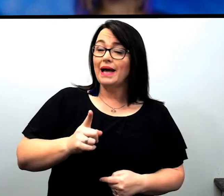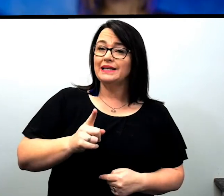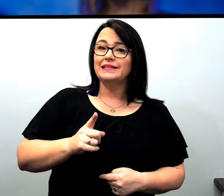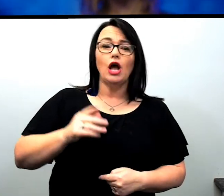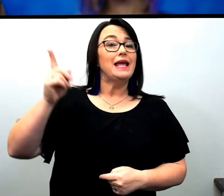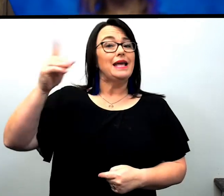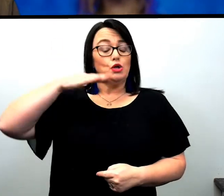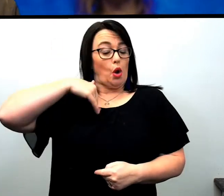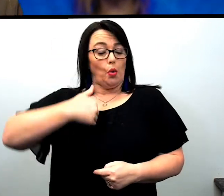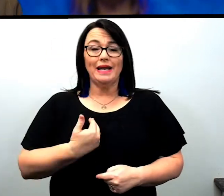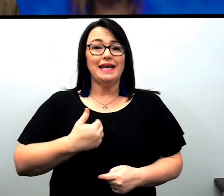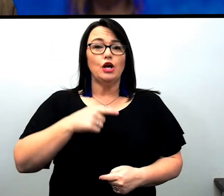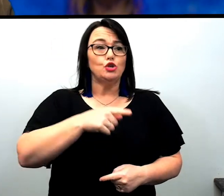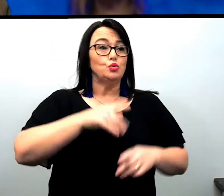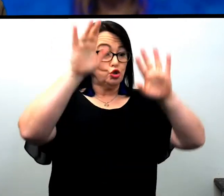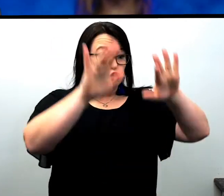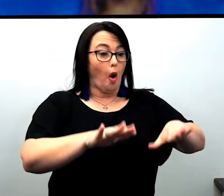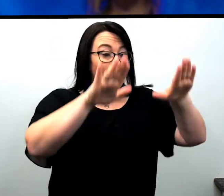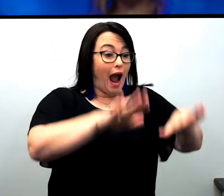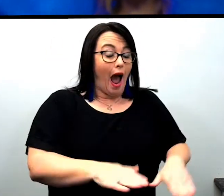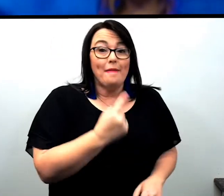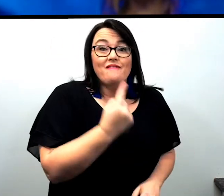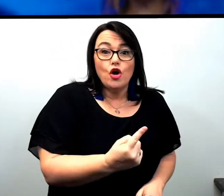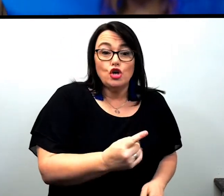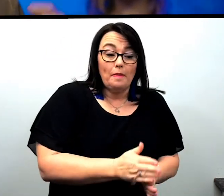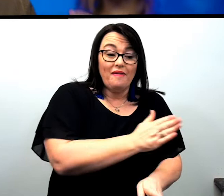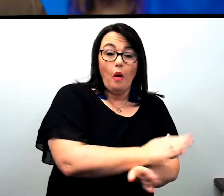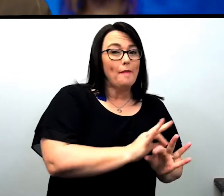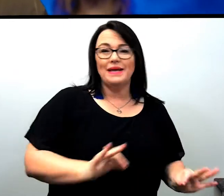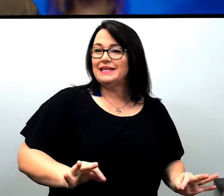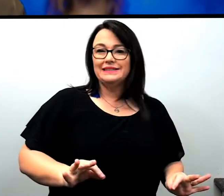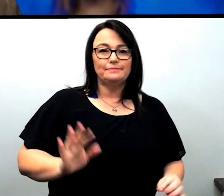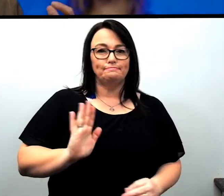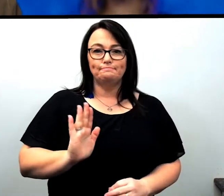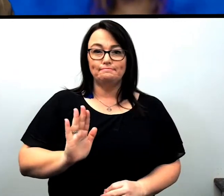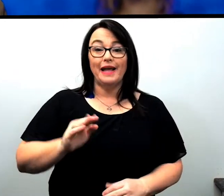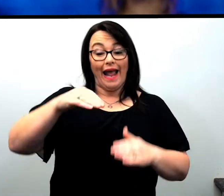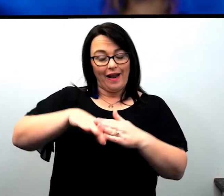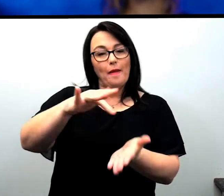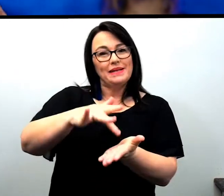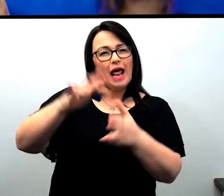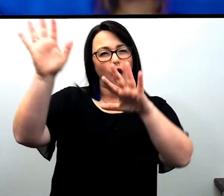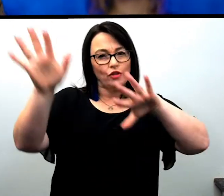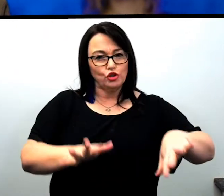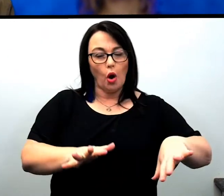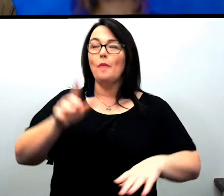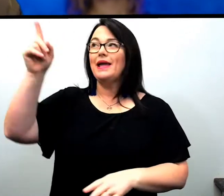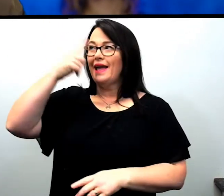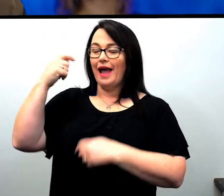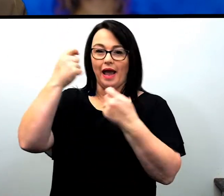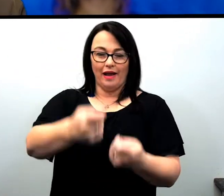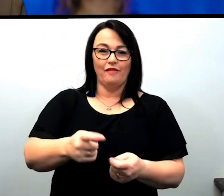peace. He can give you peace in the storm. Yeah. And we as a church love to pray and believe that God could work miracles